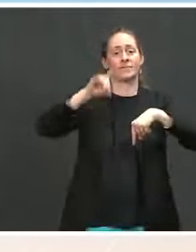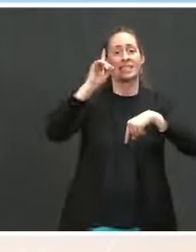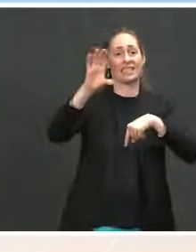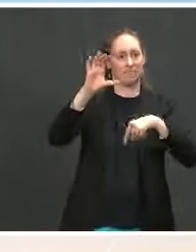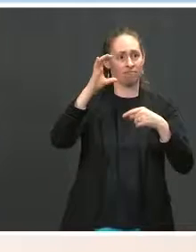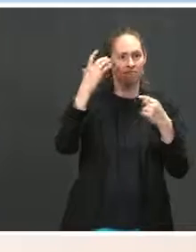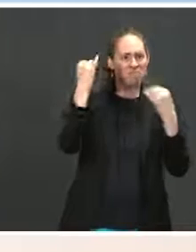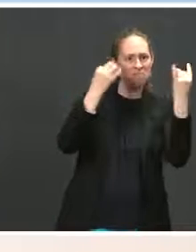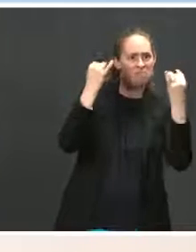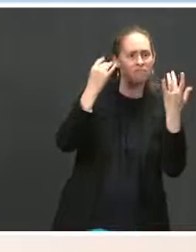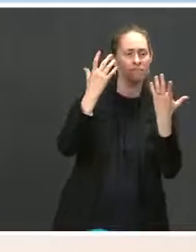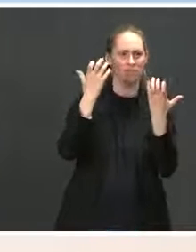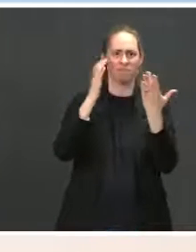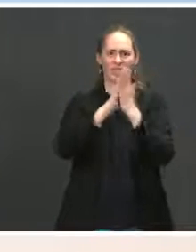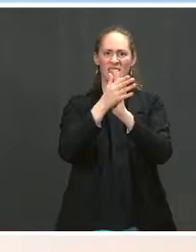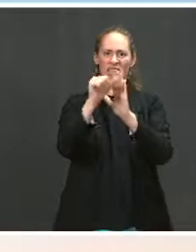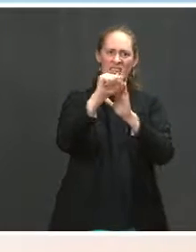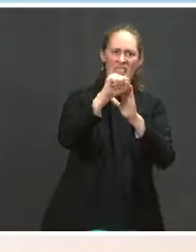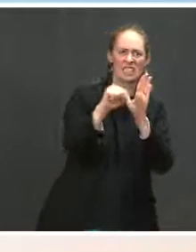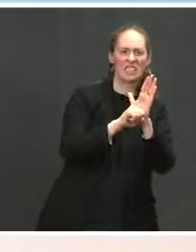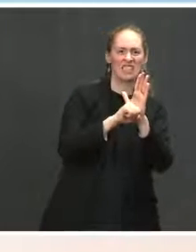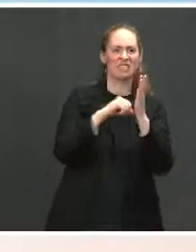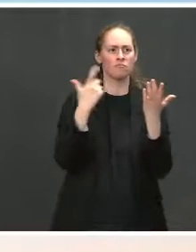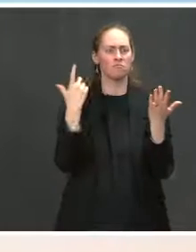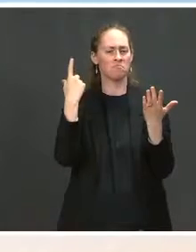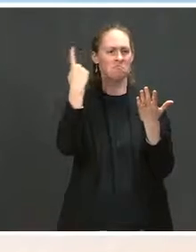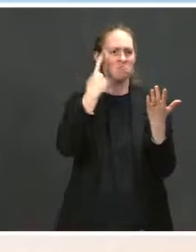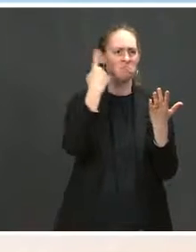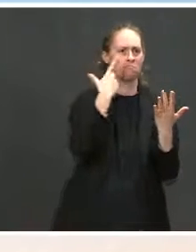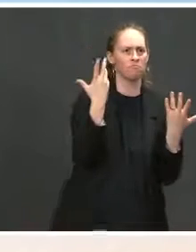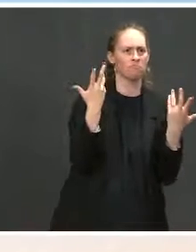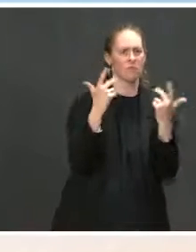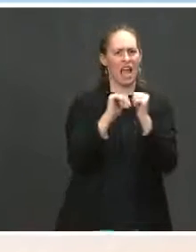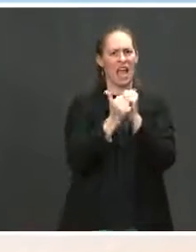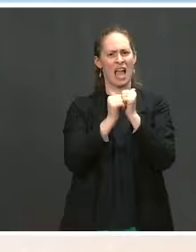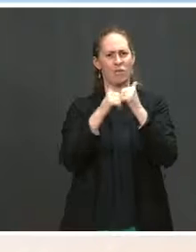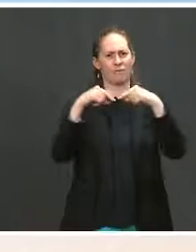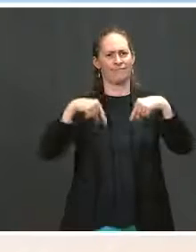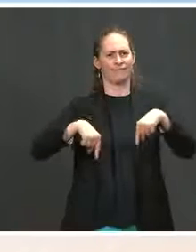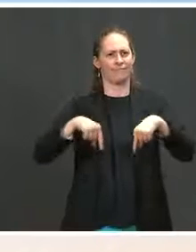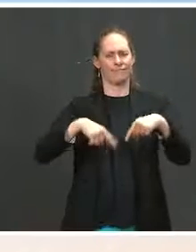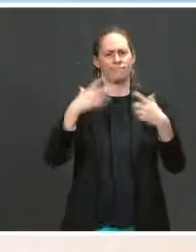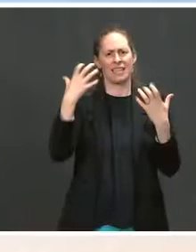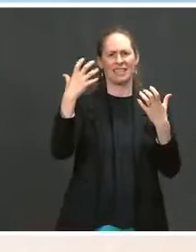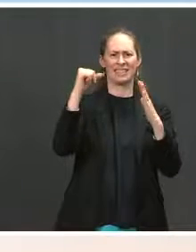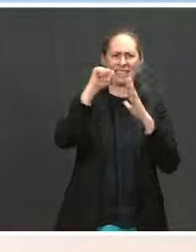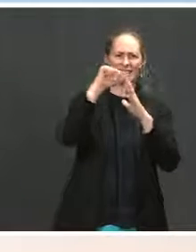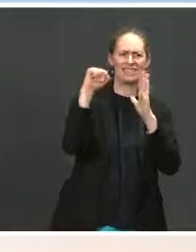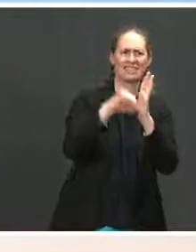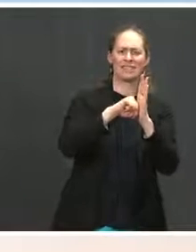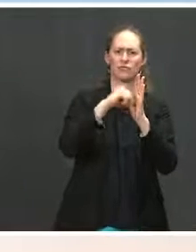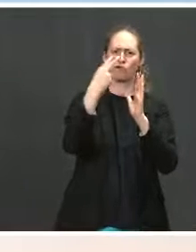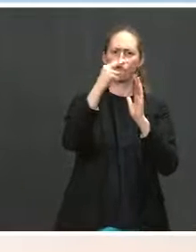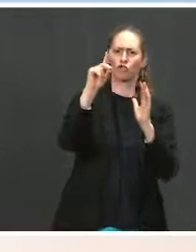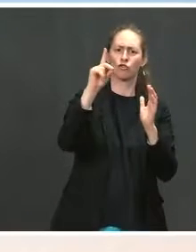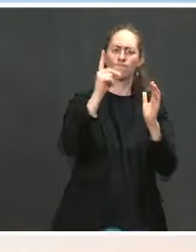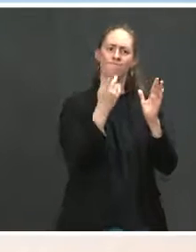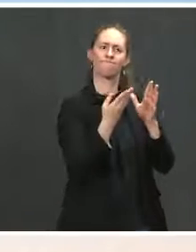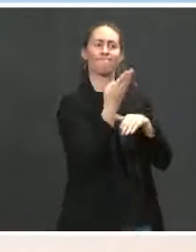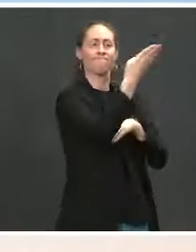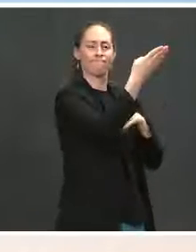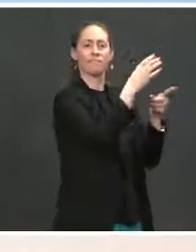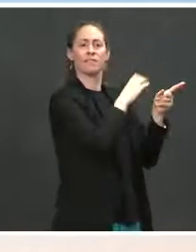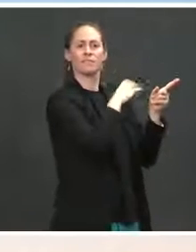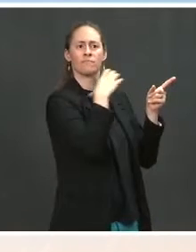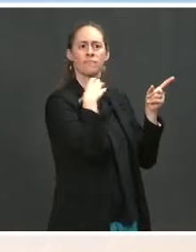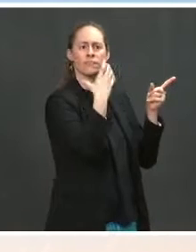realities around what would need to happen for a DC statehood bill to get through the Senate, the filibuster would almost certainly need to be gone. Is this something